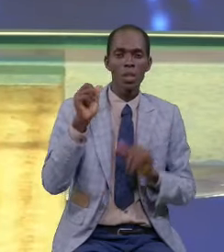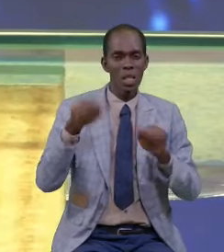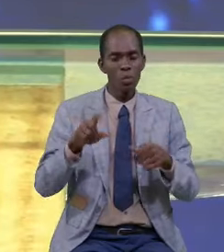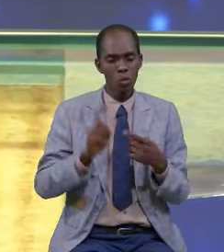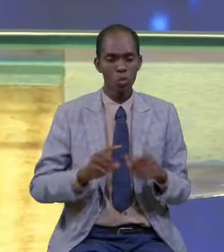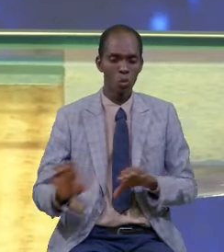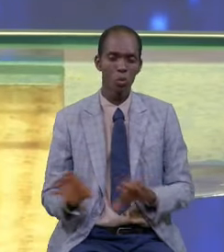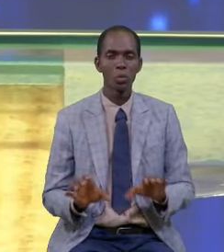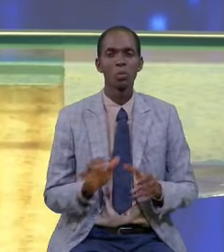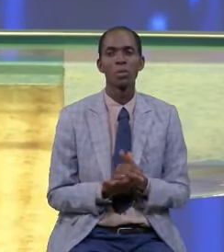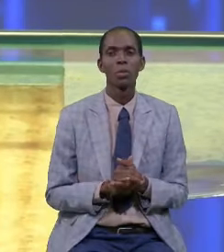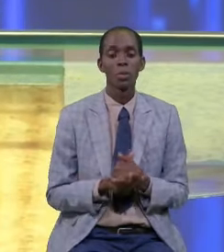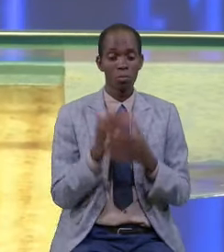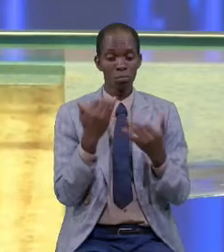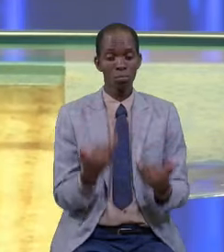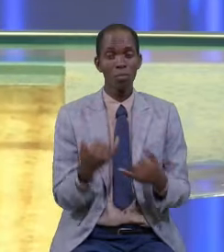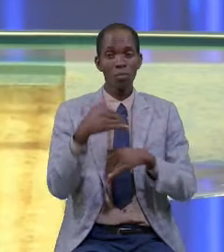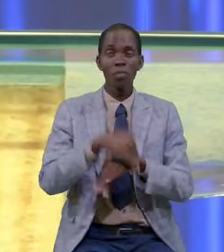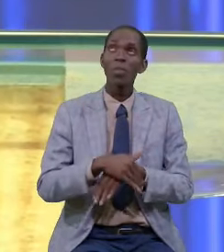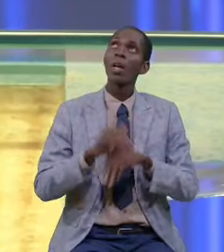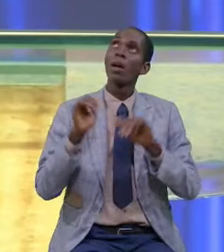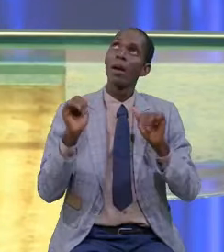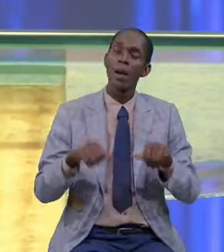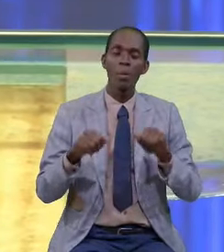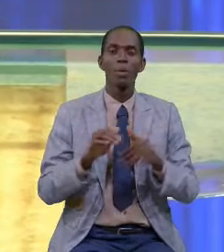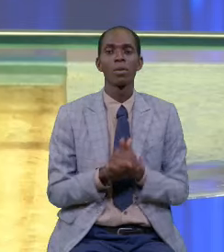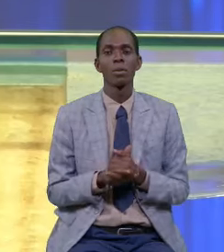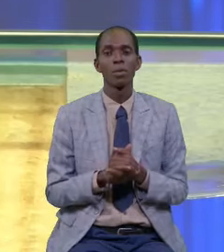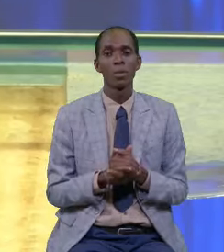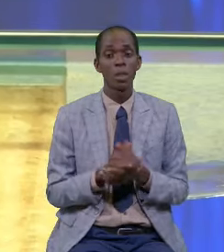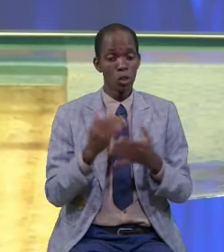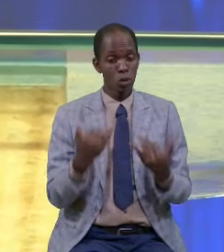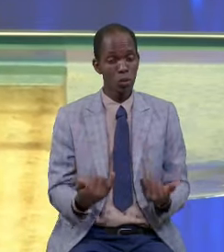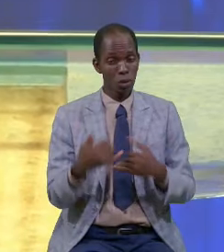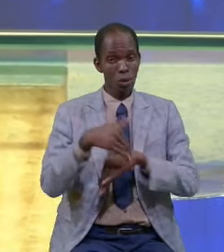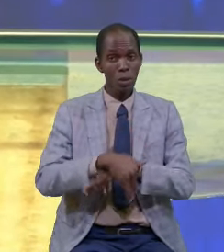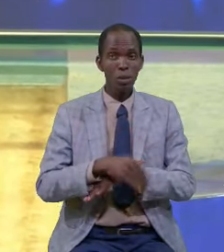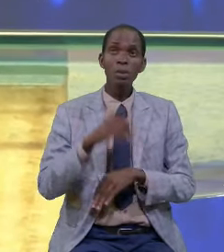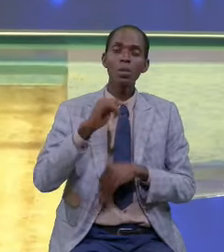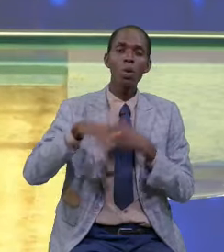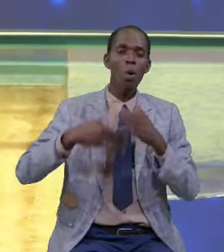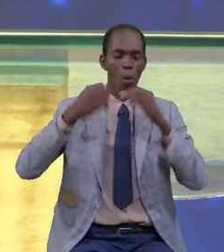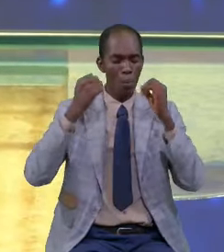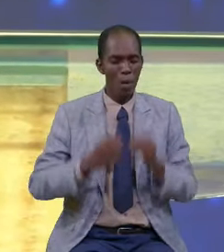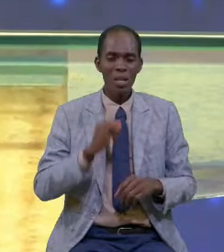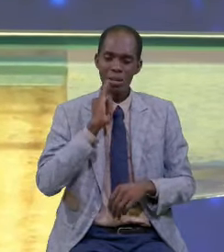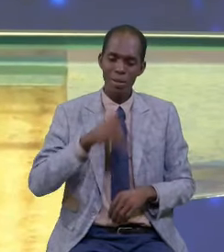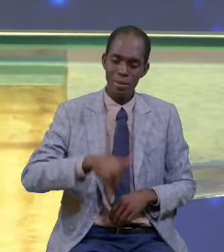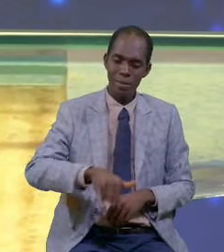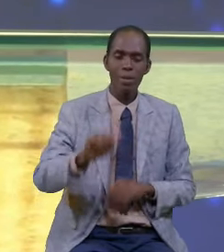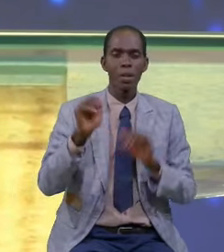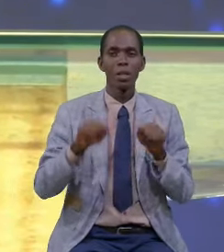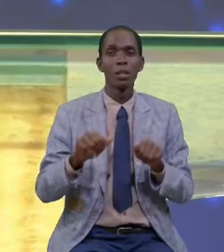perform. Tonight, able. I said tonight, the Almighty is still able. He says, I